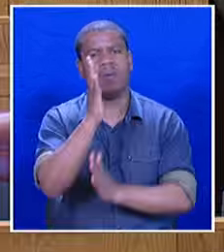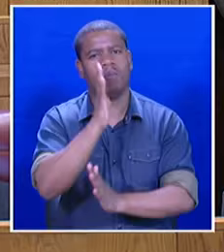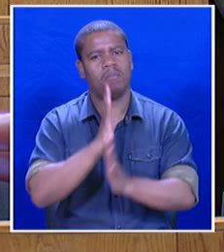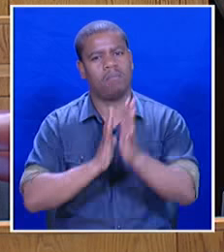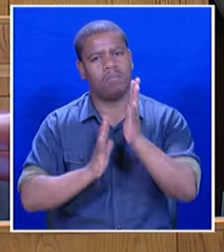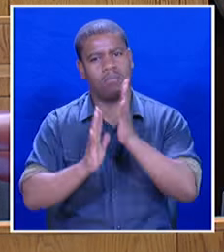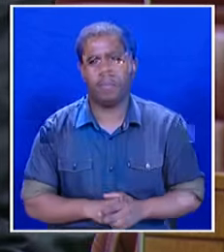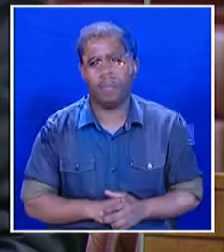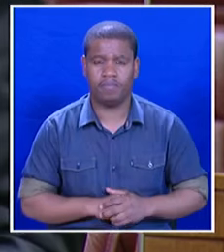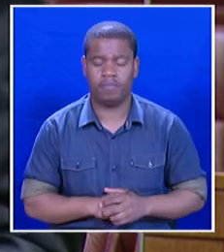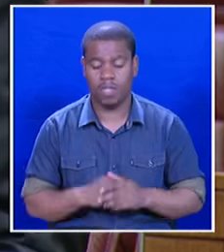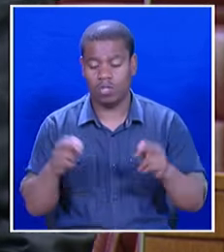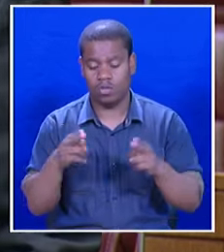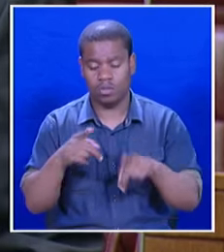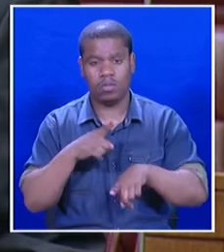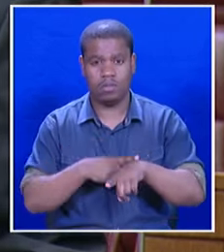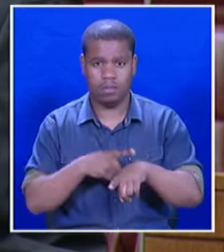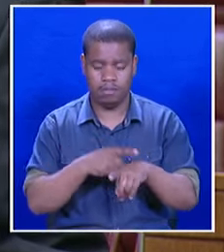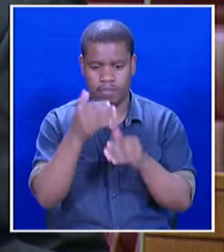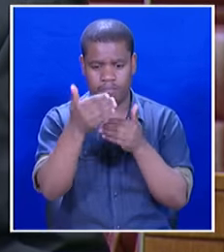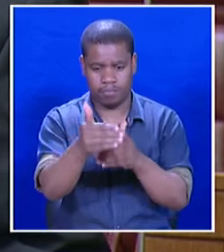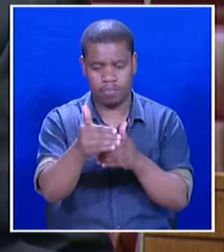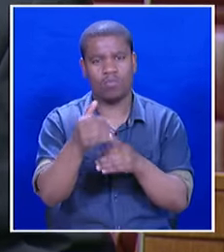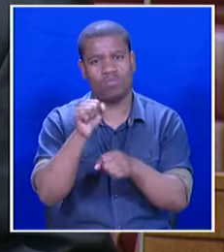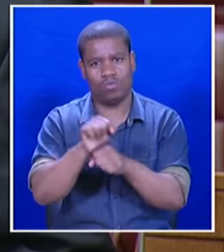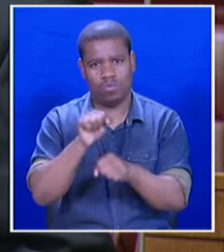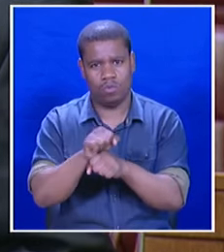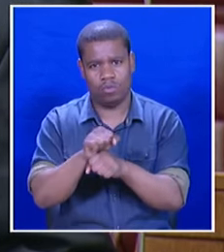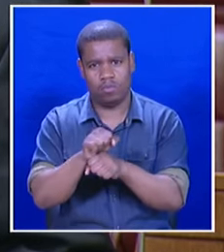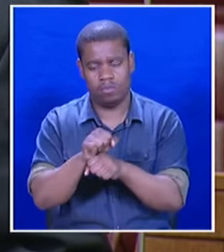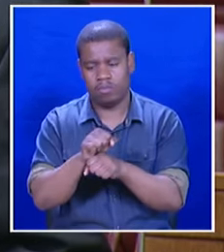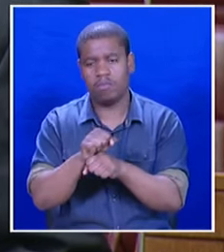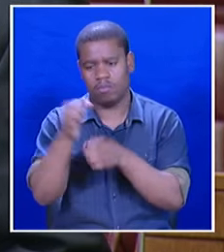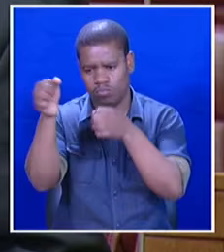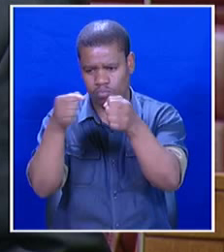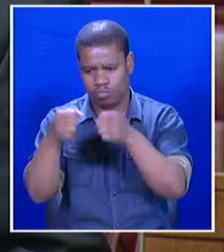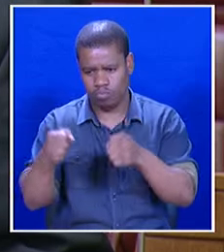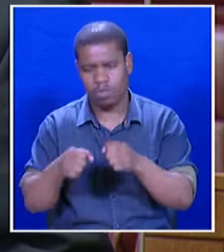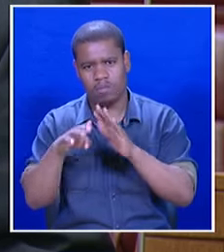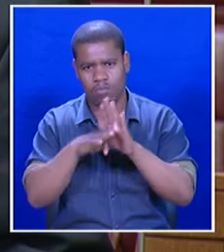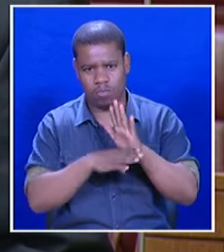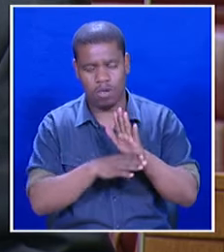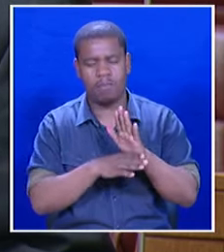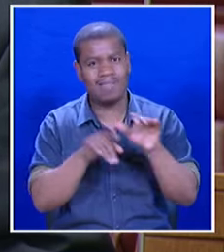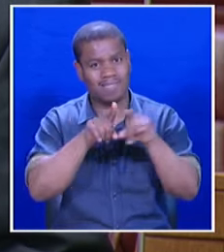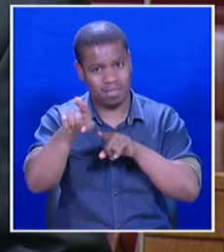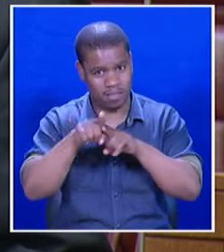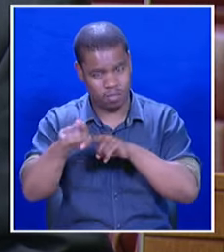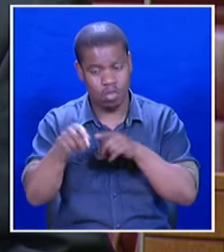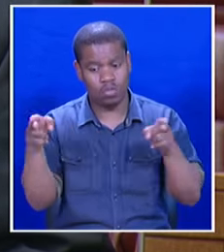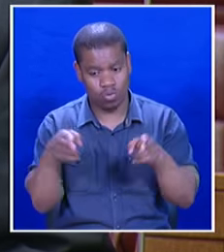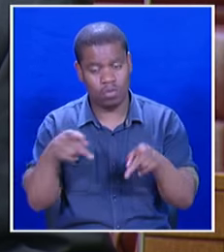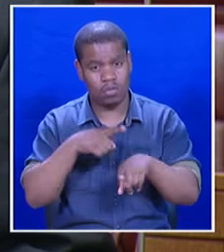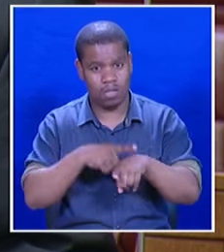short-term creation, job creation programs, successful short-term job creation programs